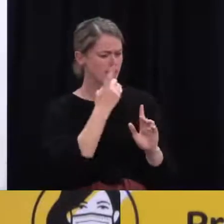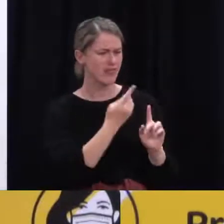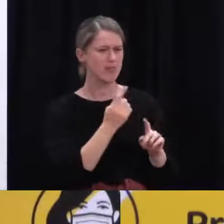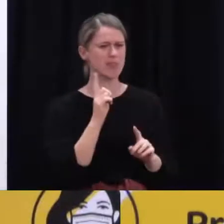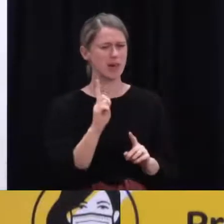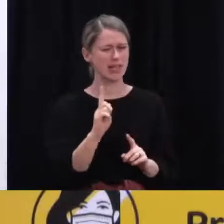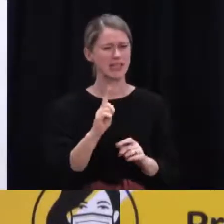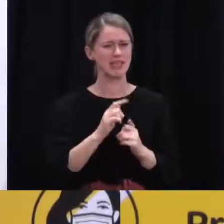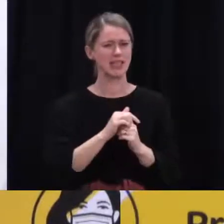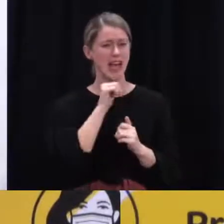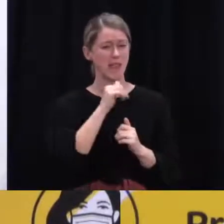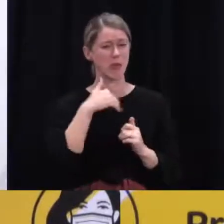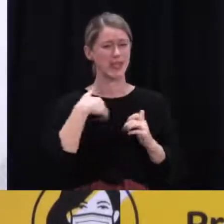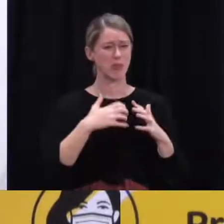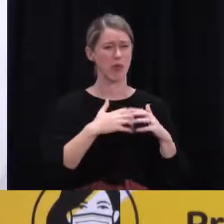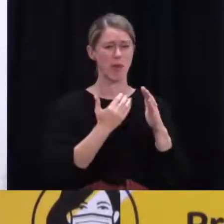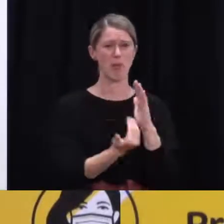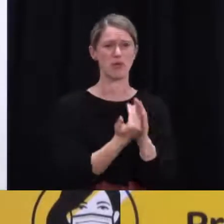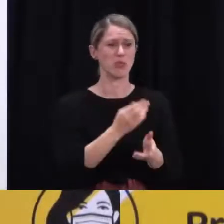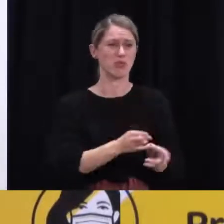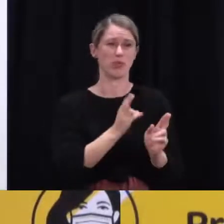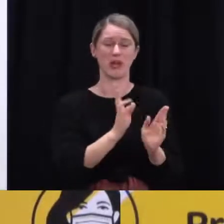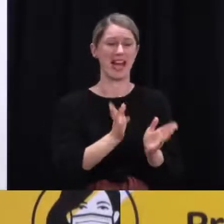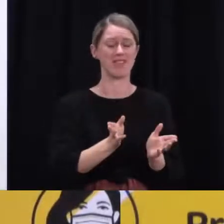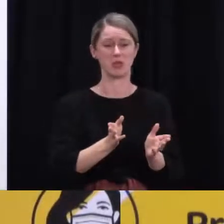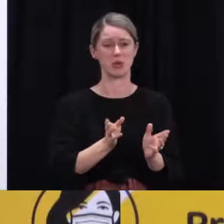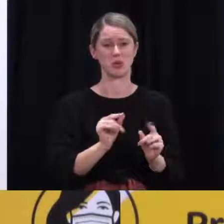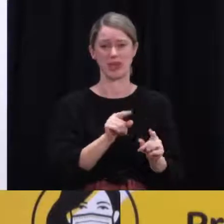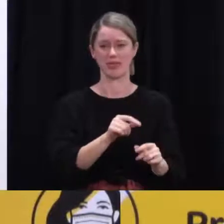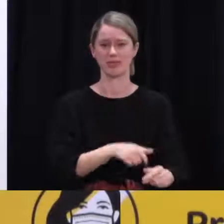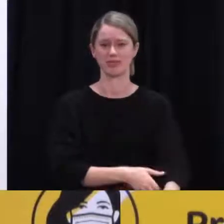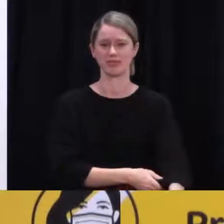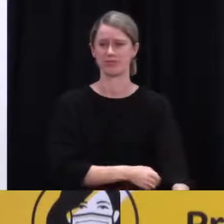need, where we need to stand up new facilities, that's what we need to do.